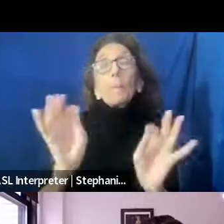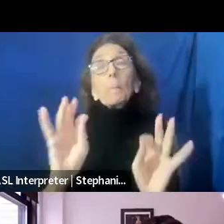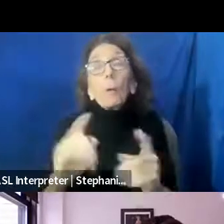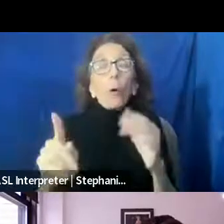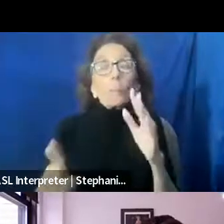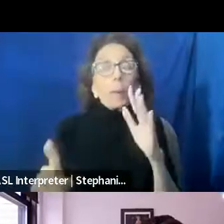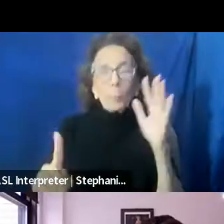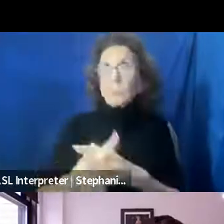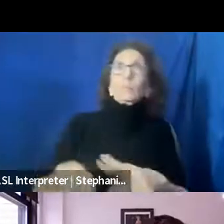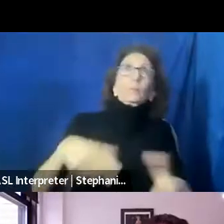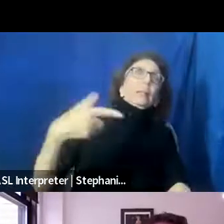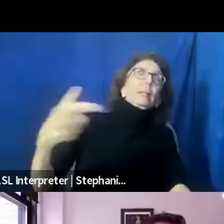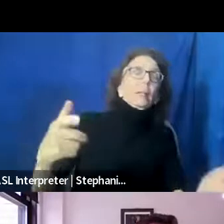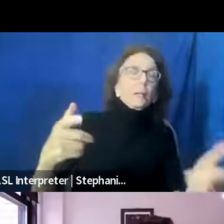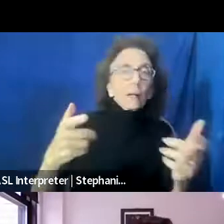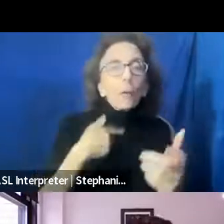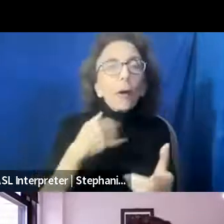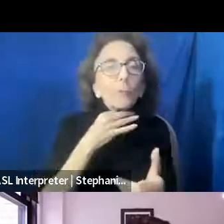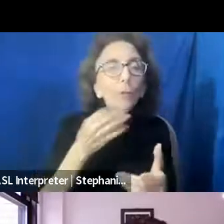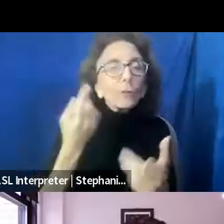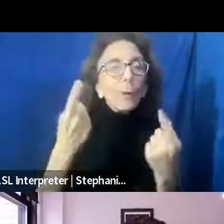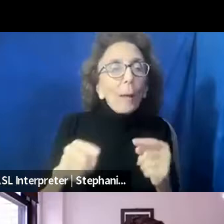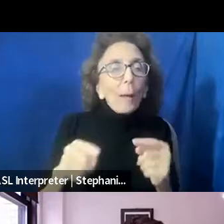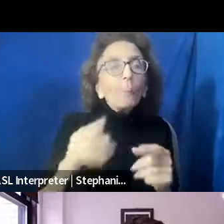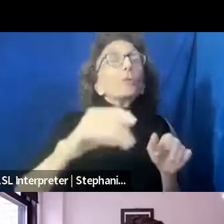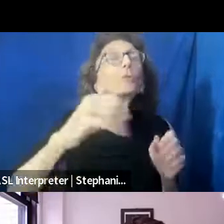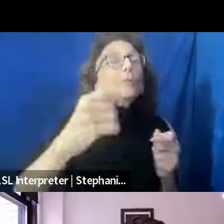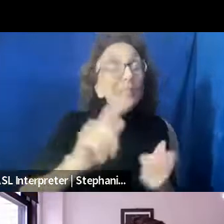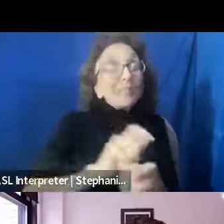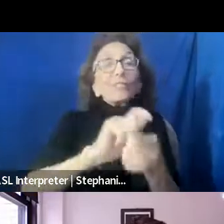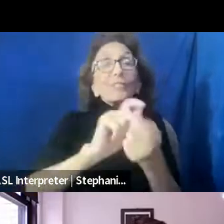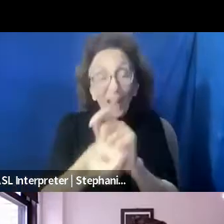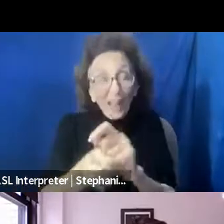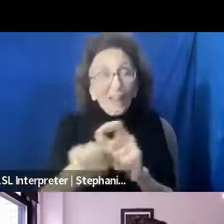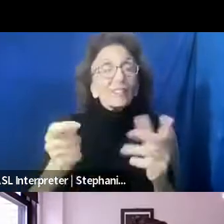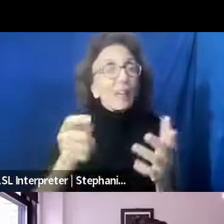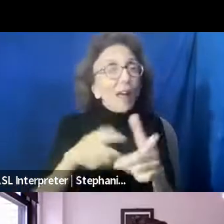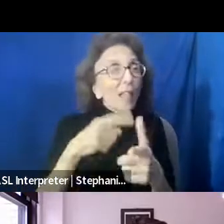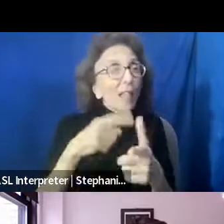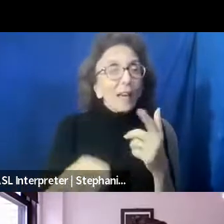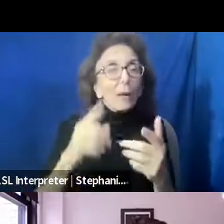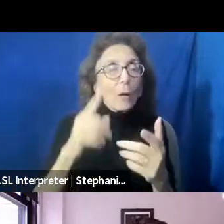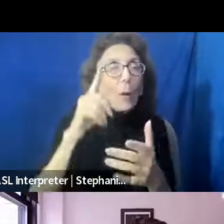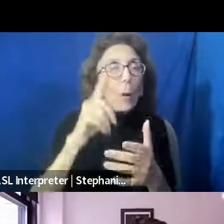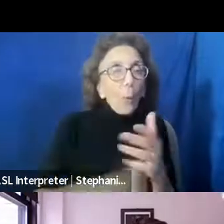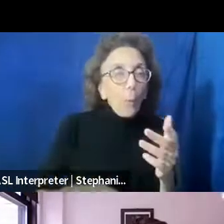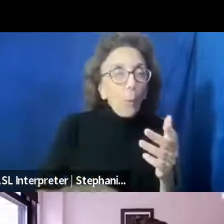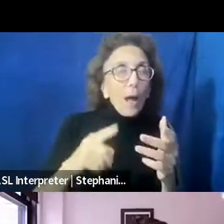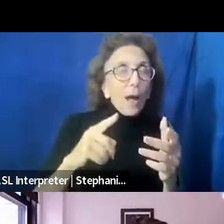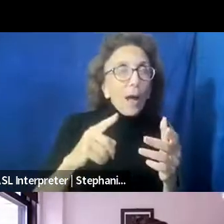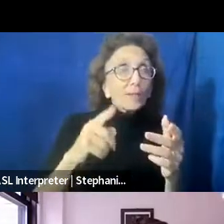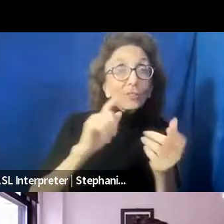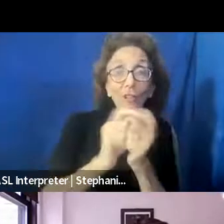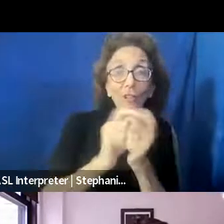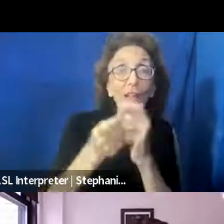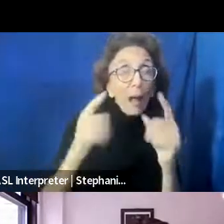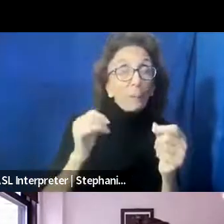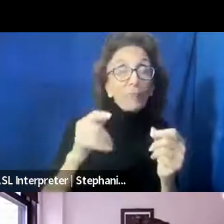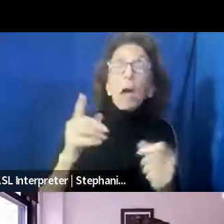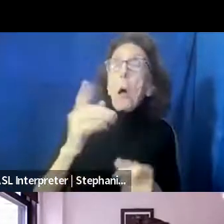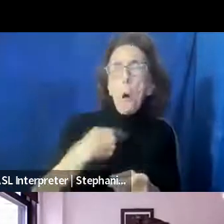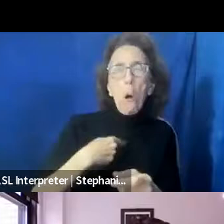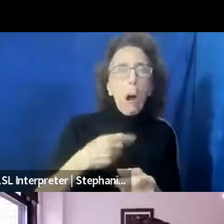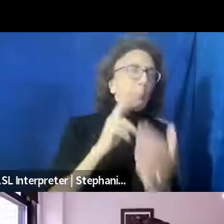encountered after the changes that you made. And would just love to know which are ones that you intended or